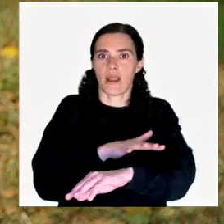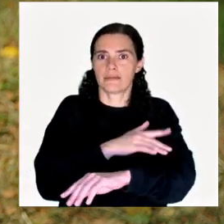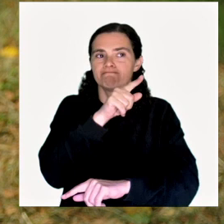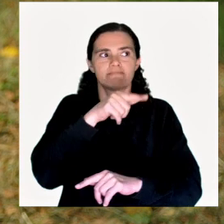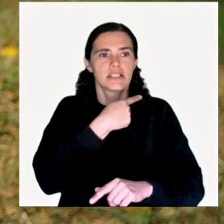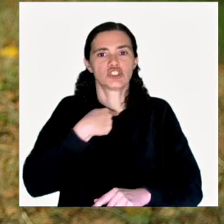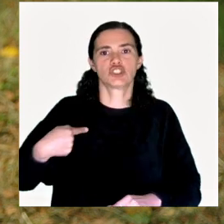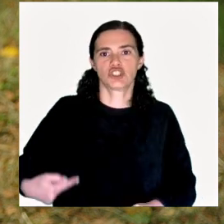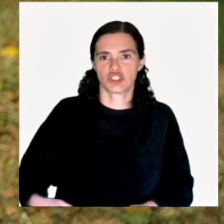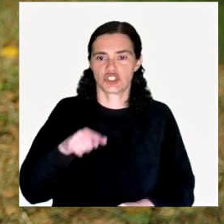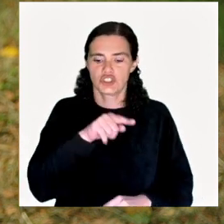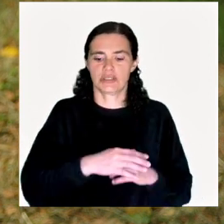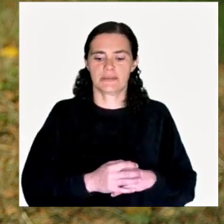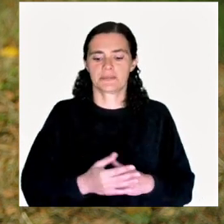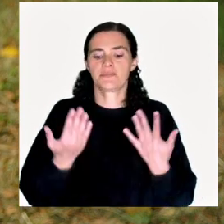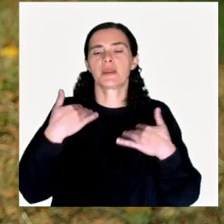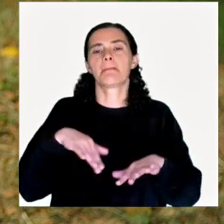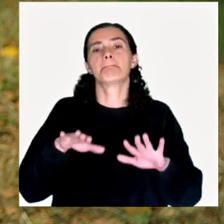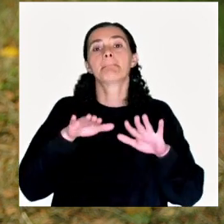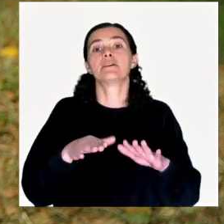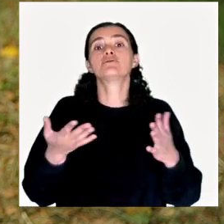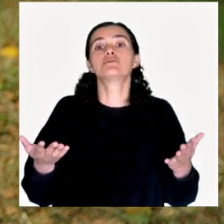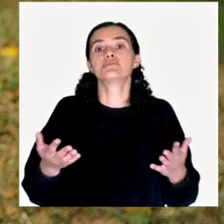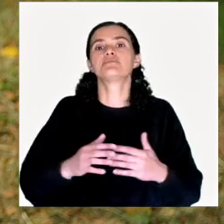in China, but was